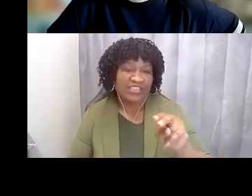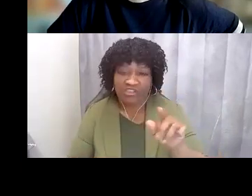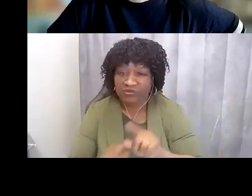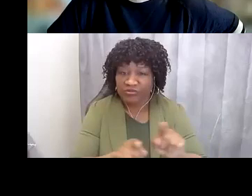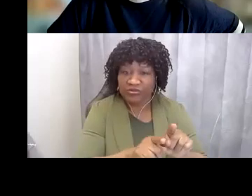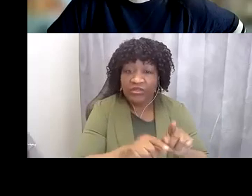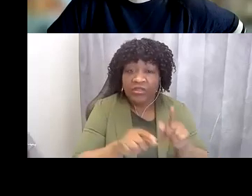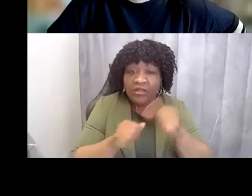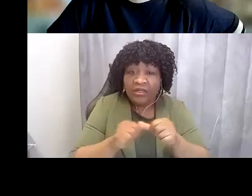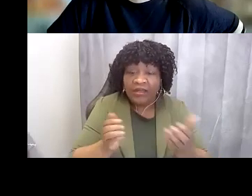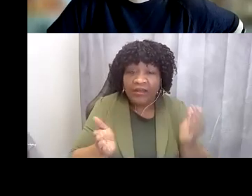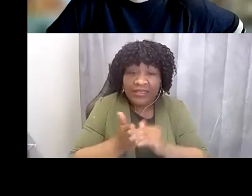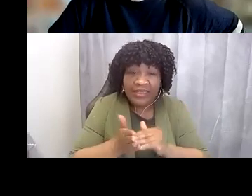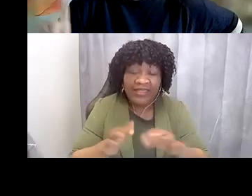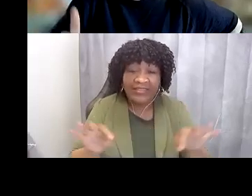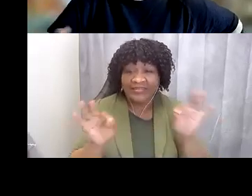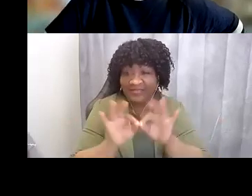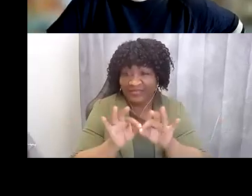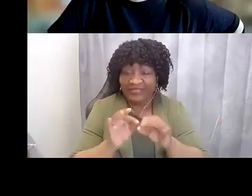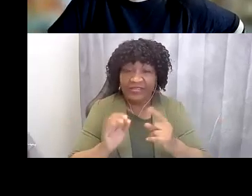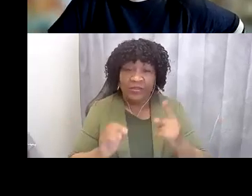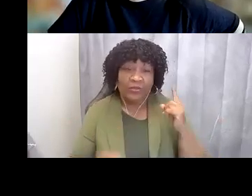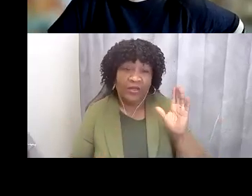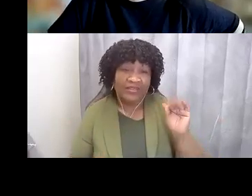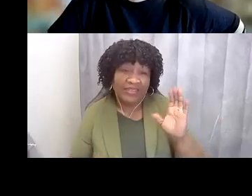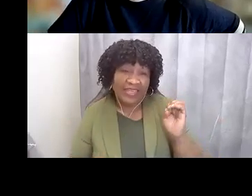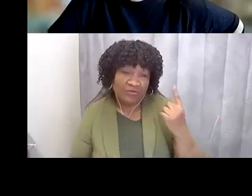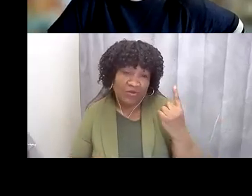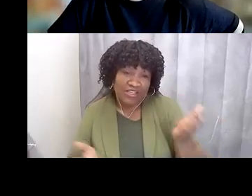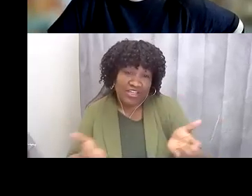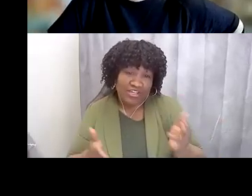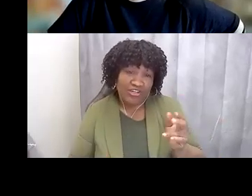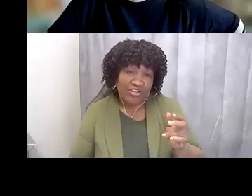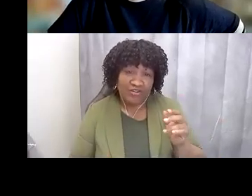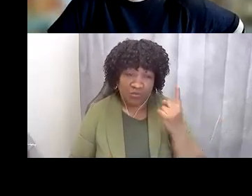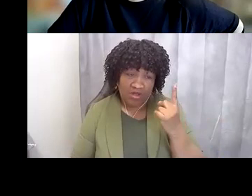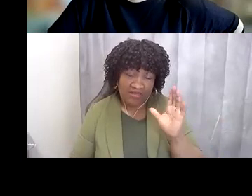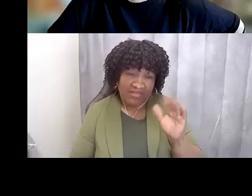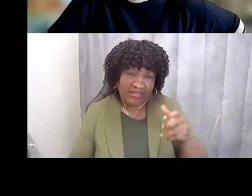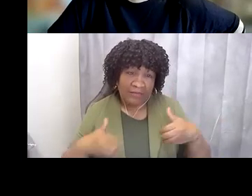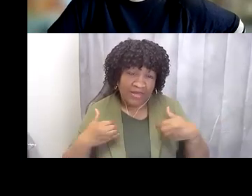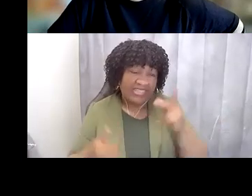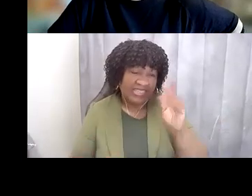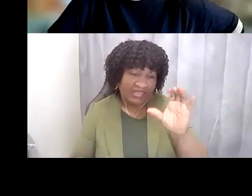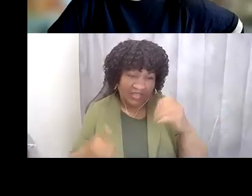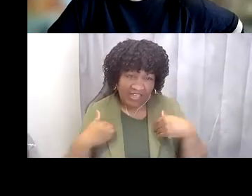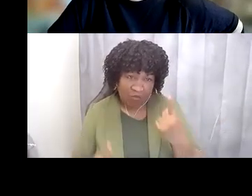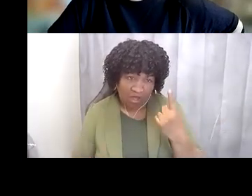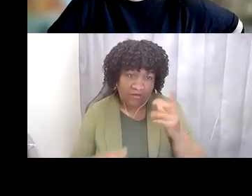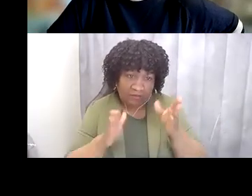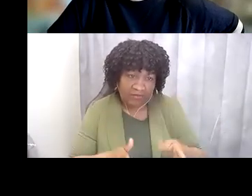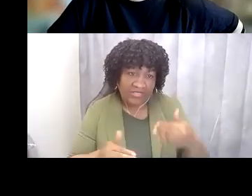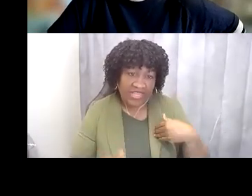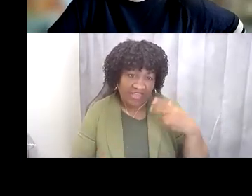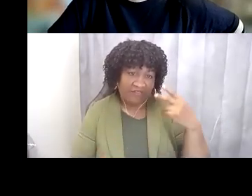But again, just a reminder, one case so far here in King County, and that person is